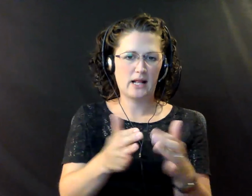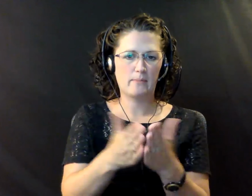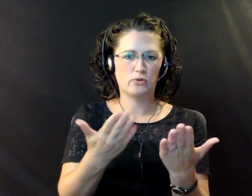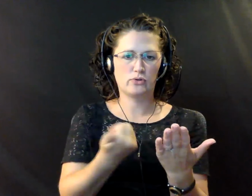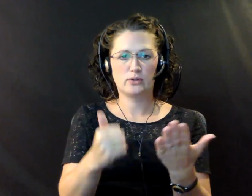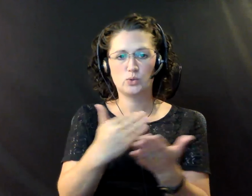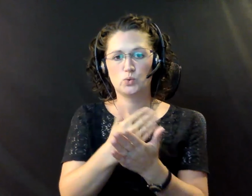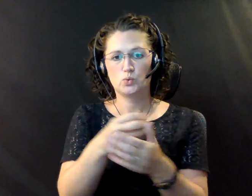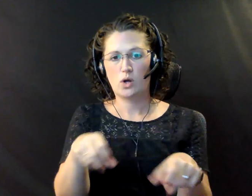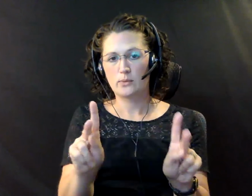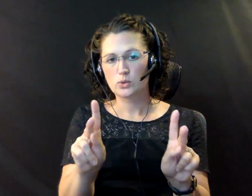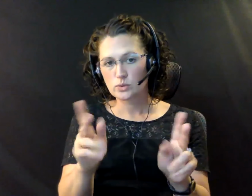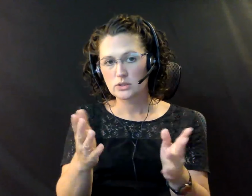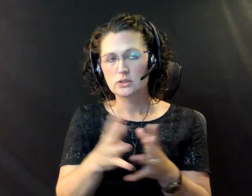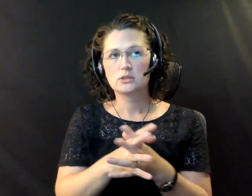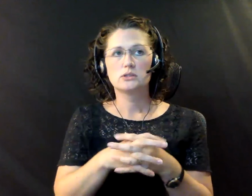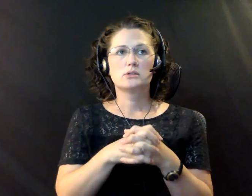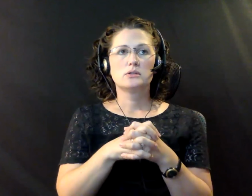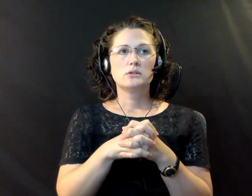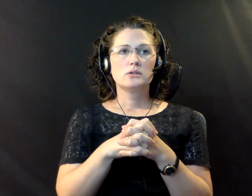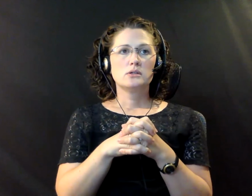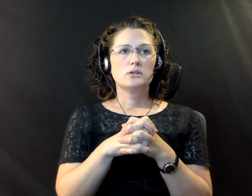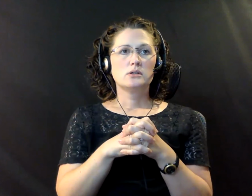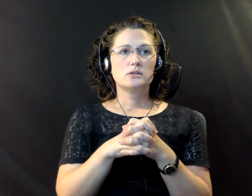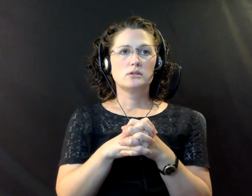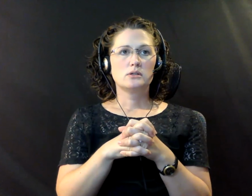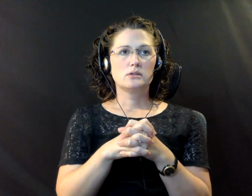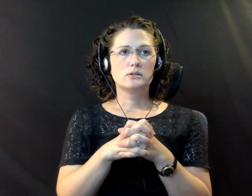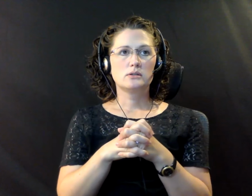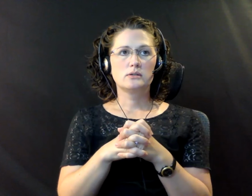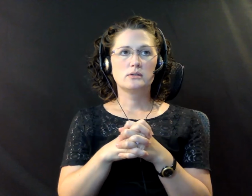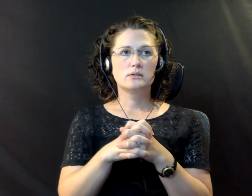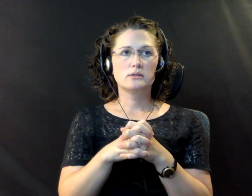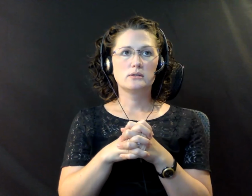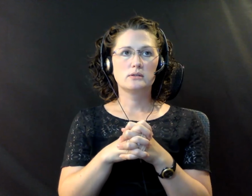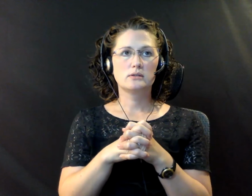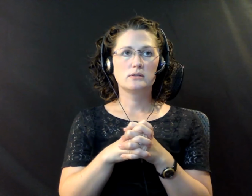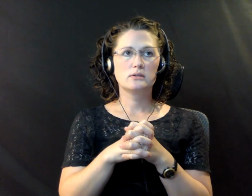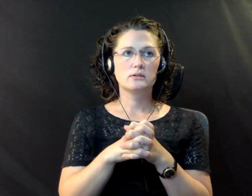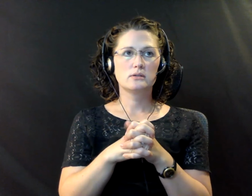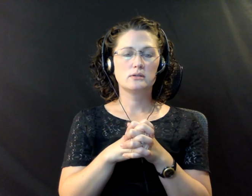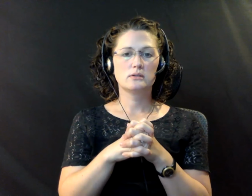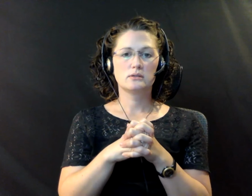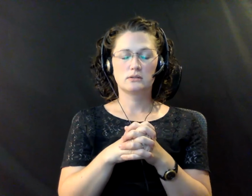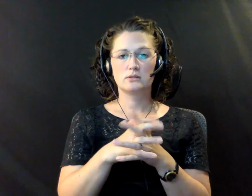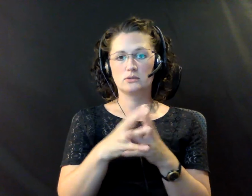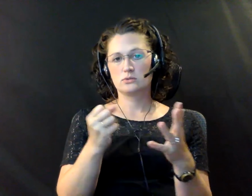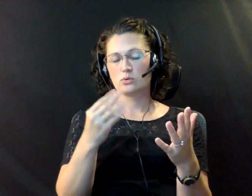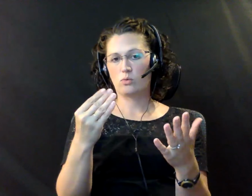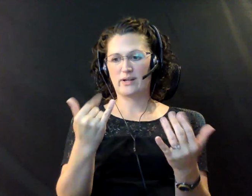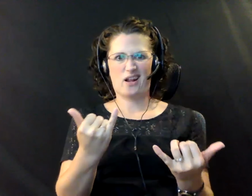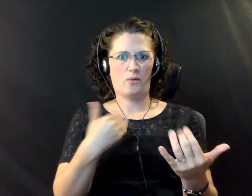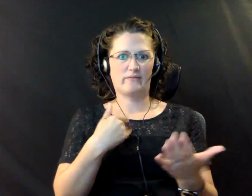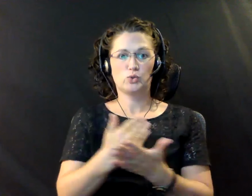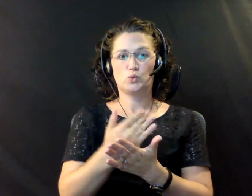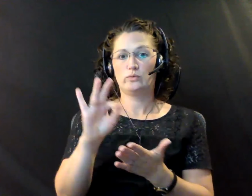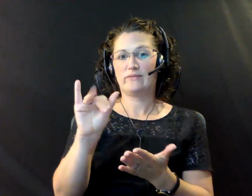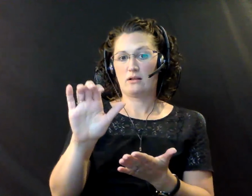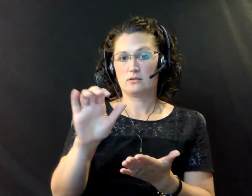for engagement? And then we really start in. So heavy right now, we have new faculty coming in. We have some here in